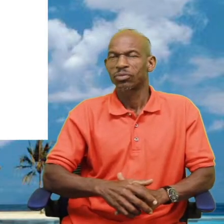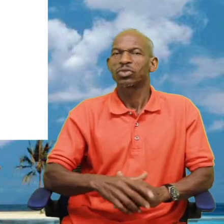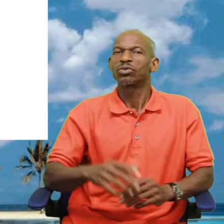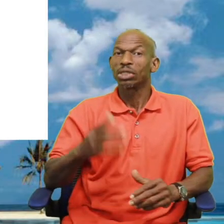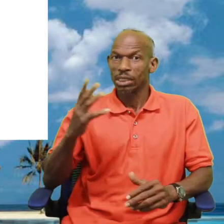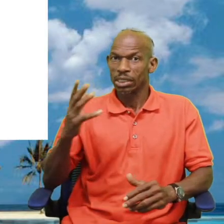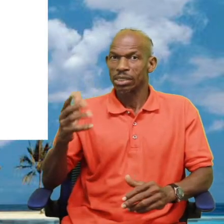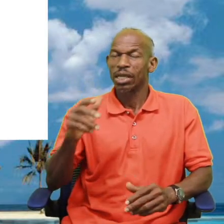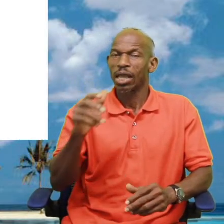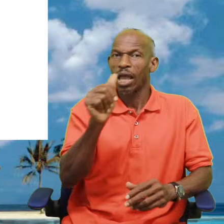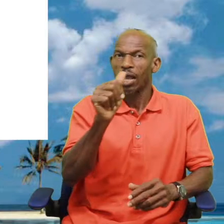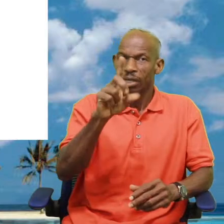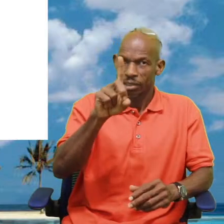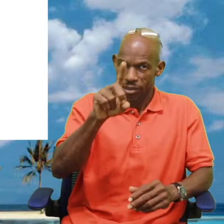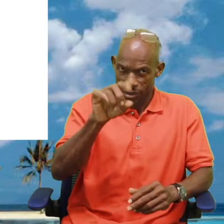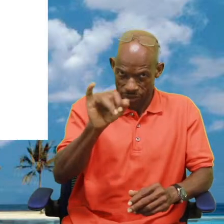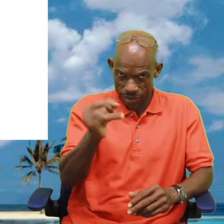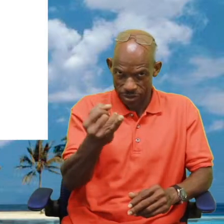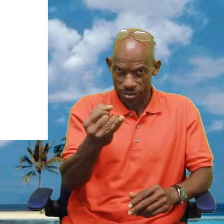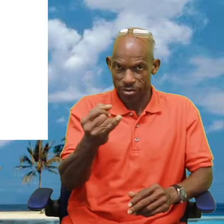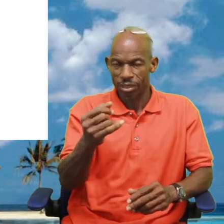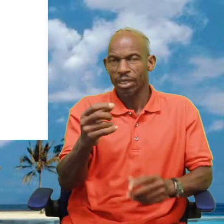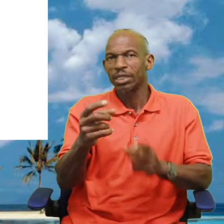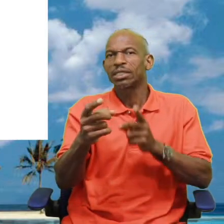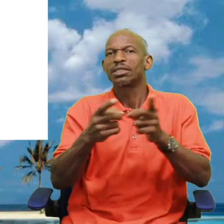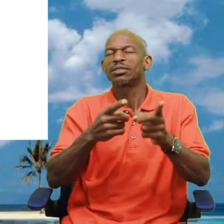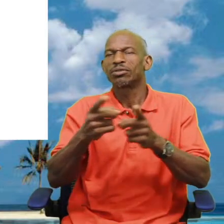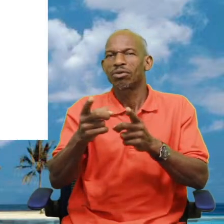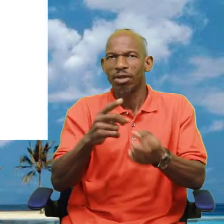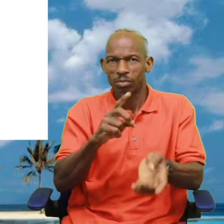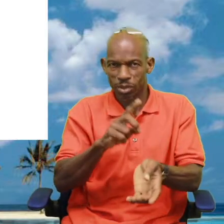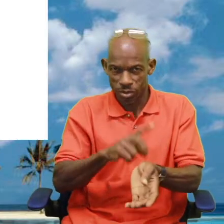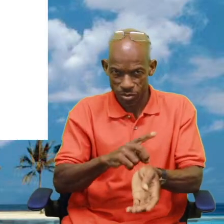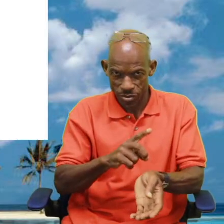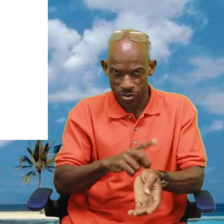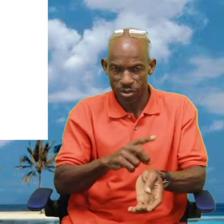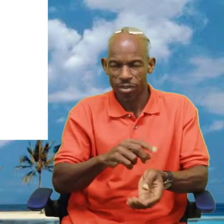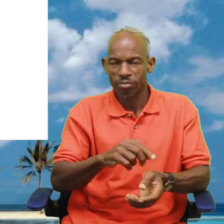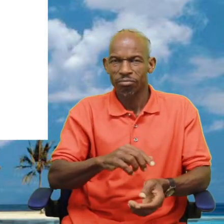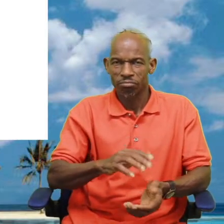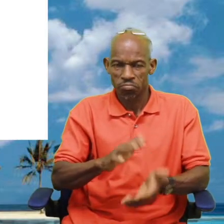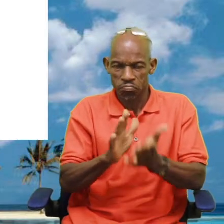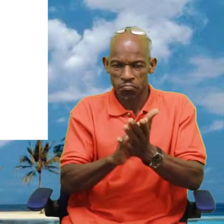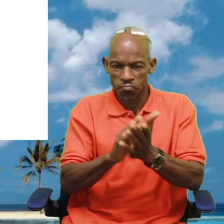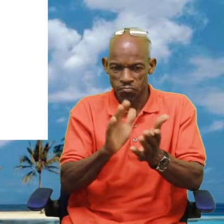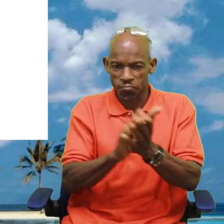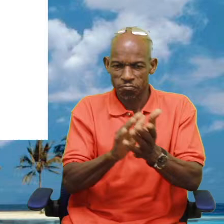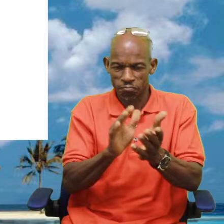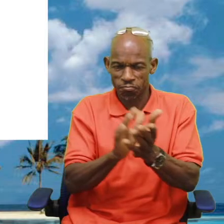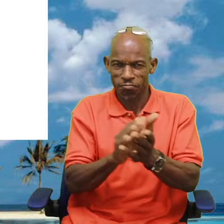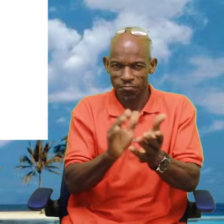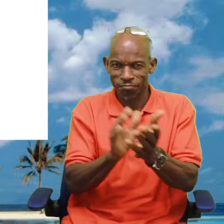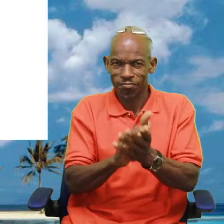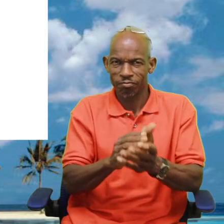are describing the doctor, telling us about this doctor.